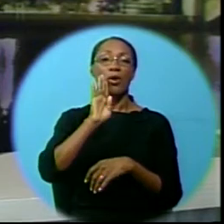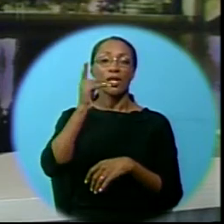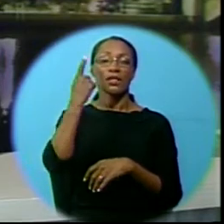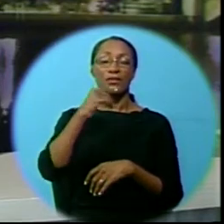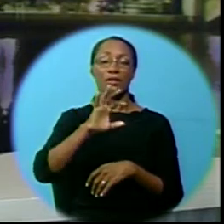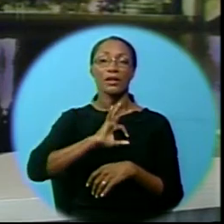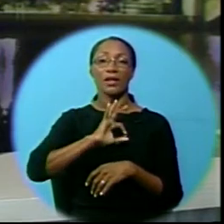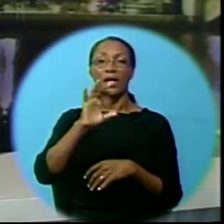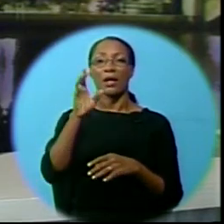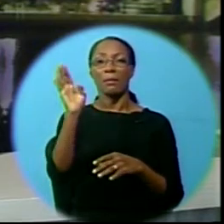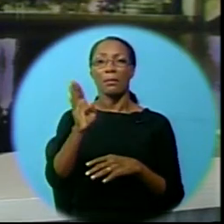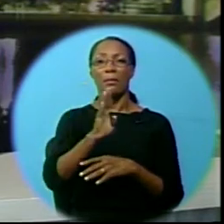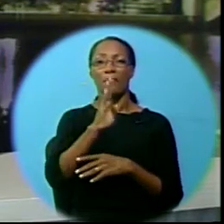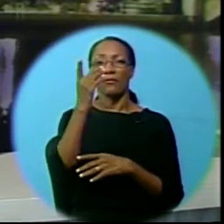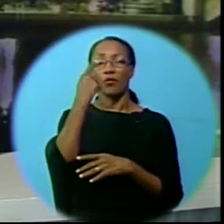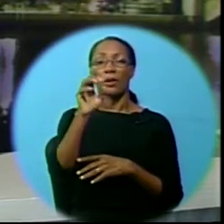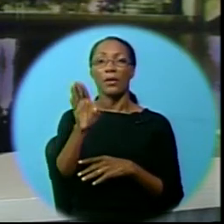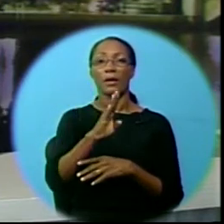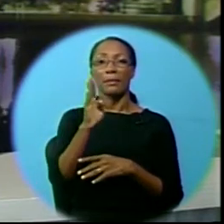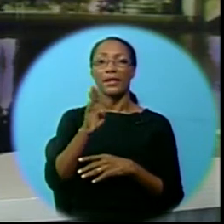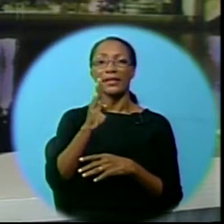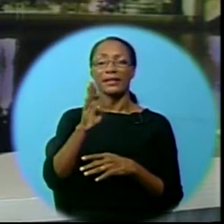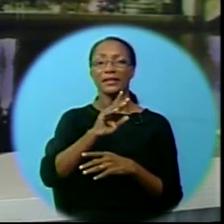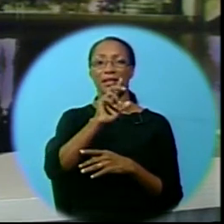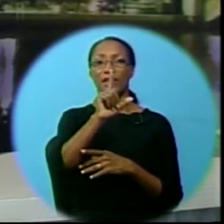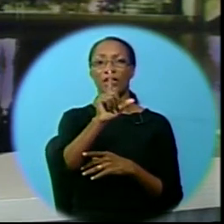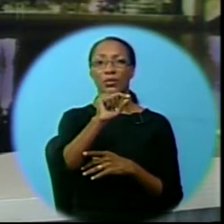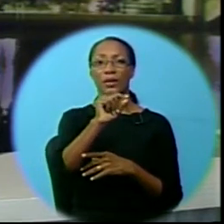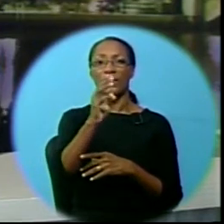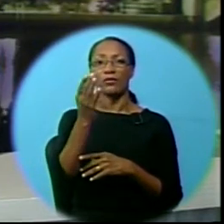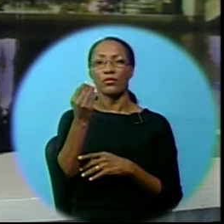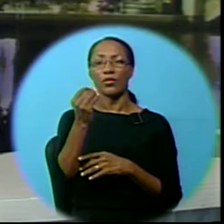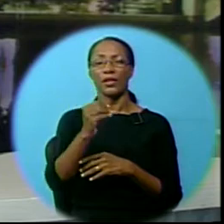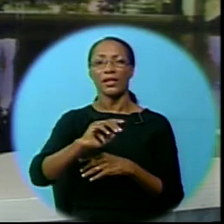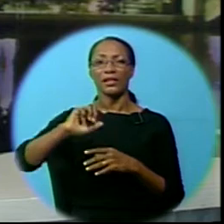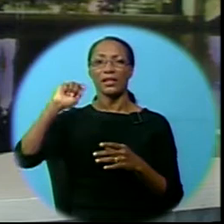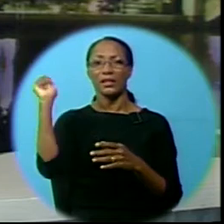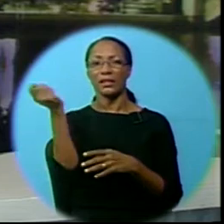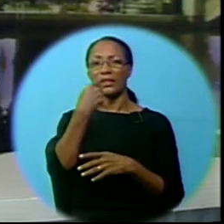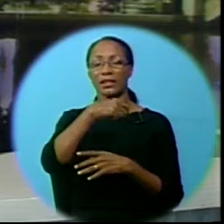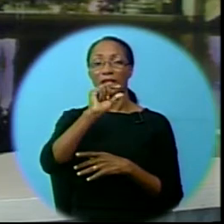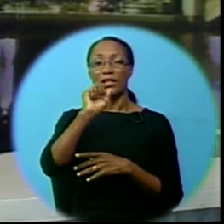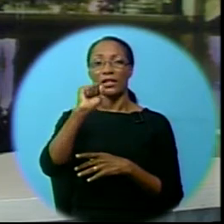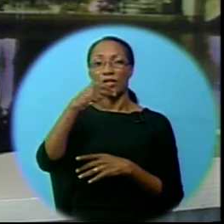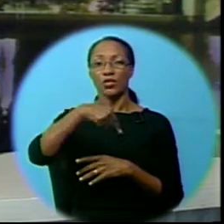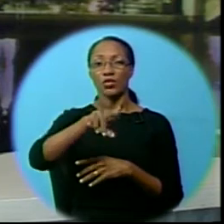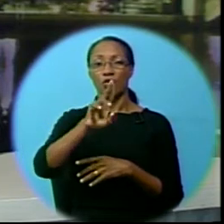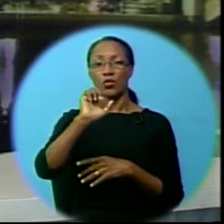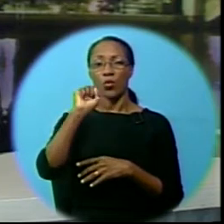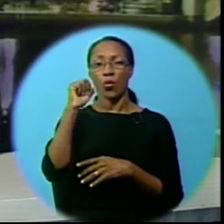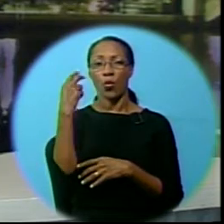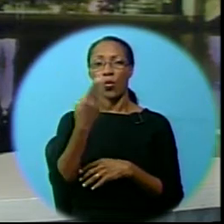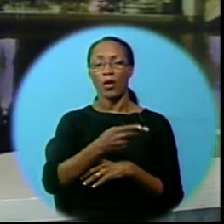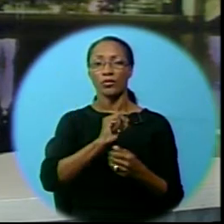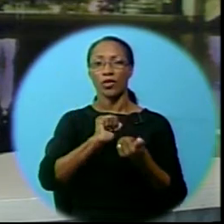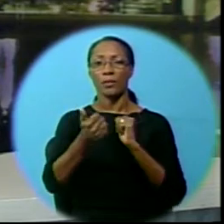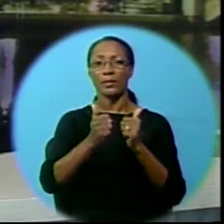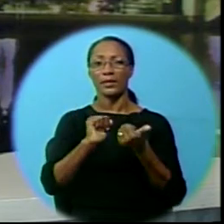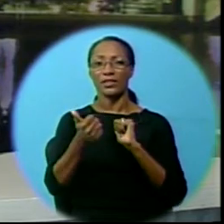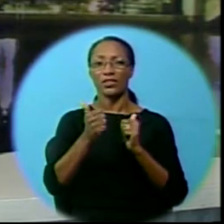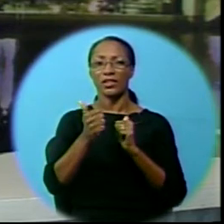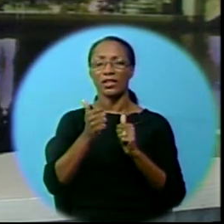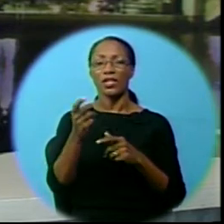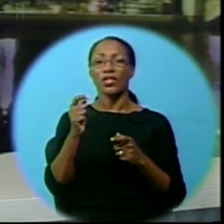the 2014 U.S. Junior Squash Open in Connecticut. Best finished third in the girls under-13 division after defeating